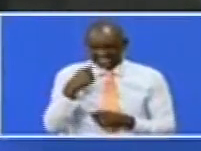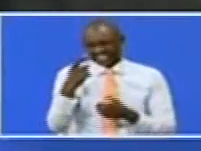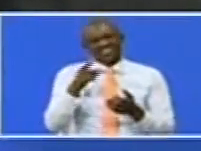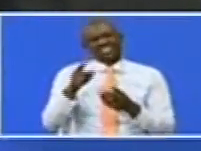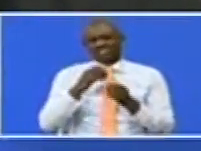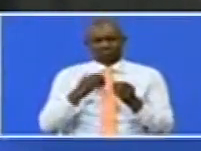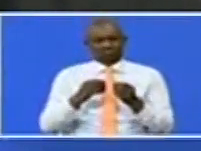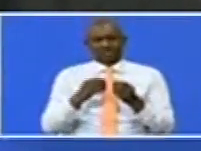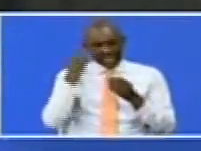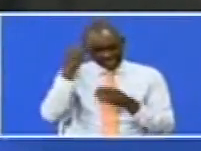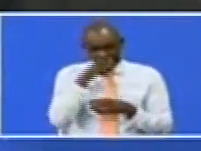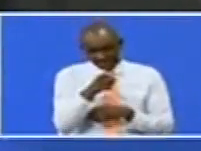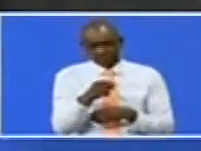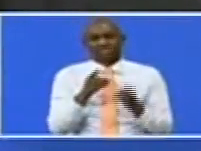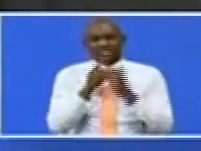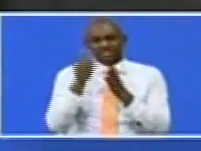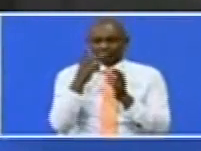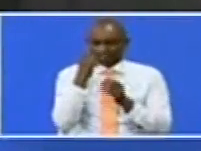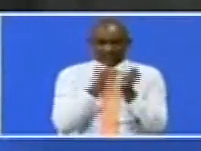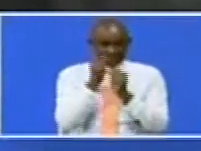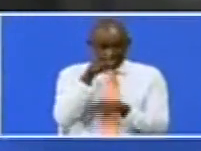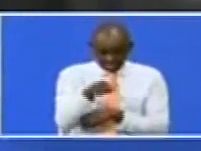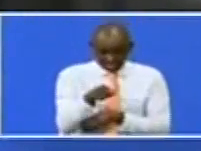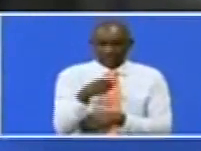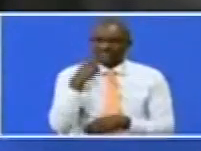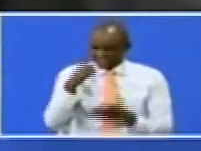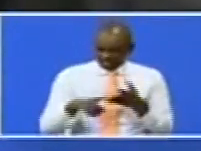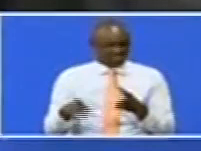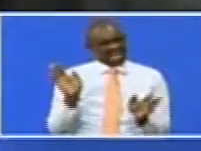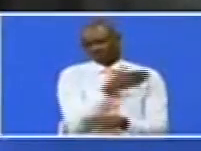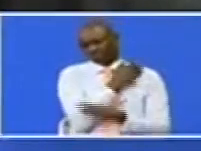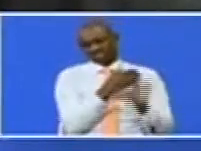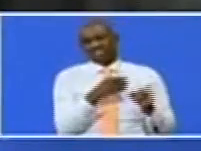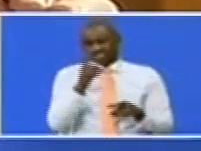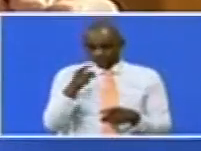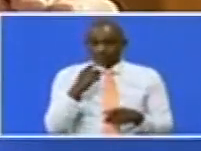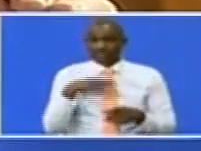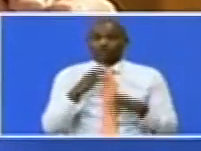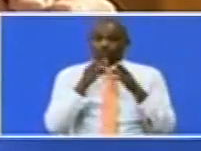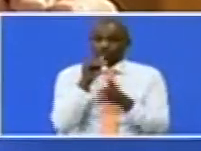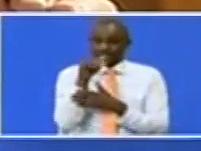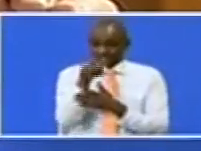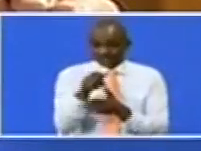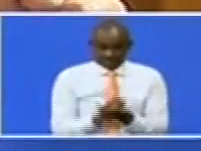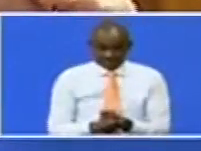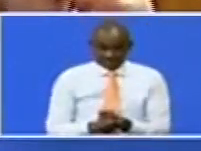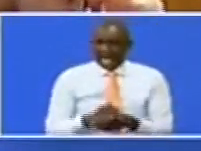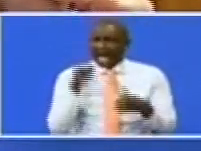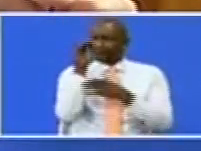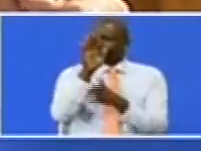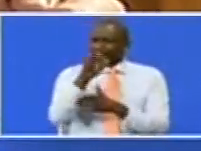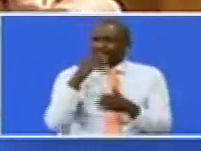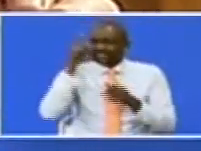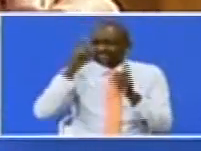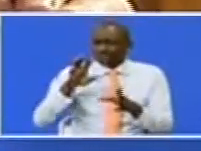of motion dated 15th February 2016 with costs to the respondents. Rawal's appeal arose from a decision